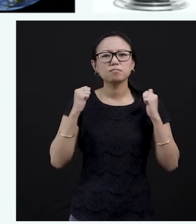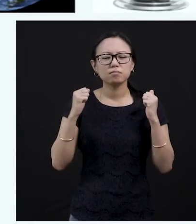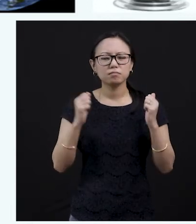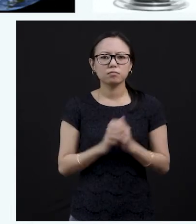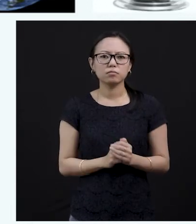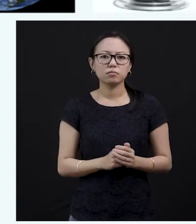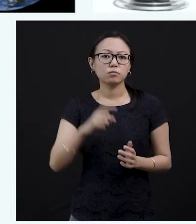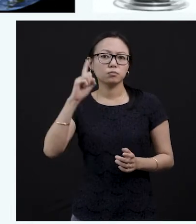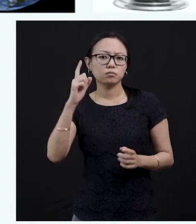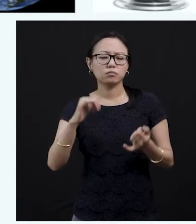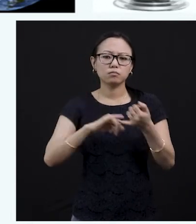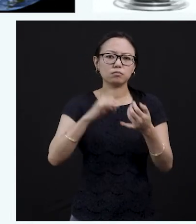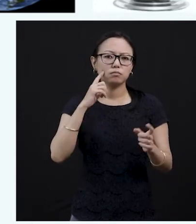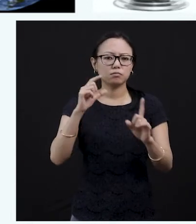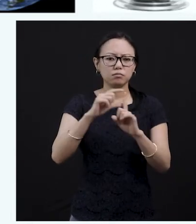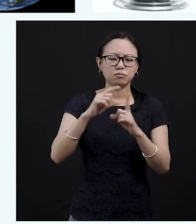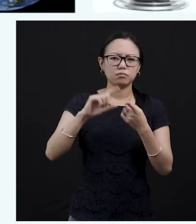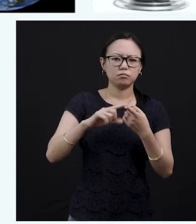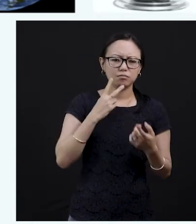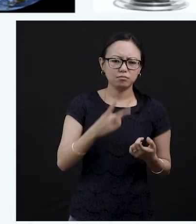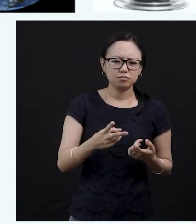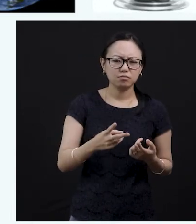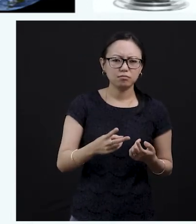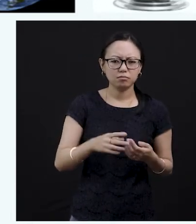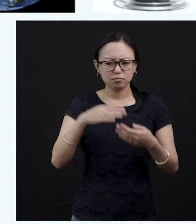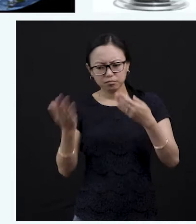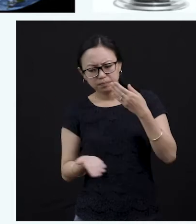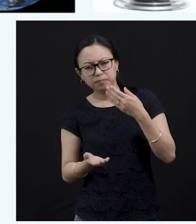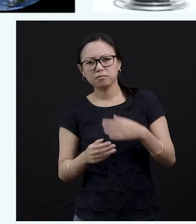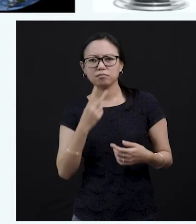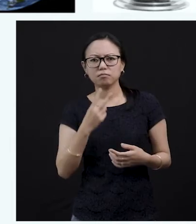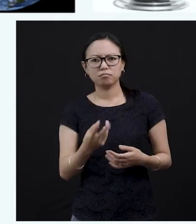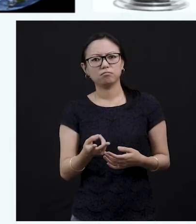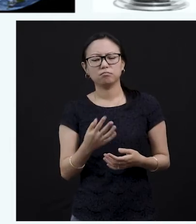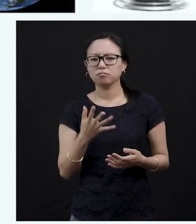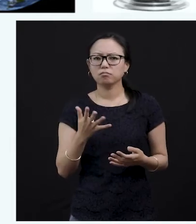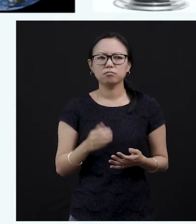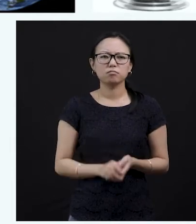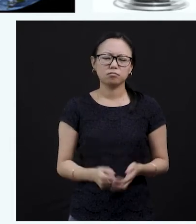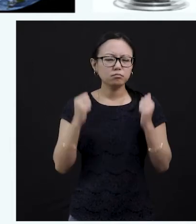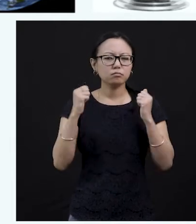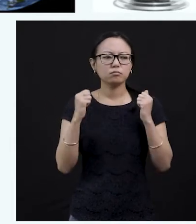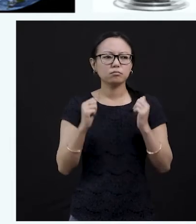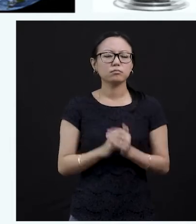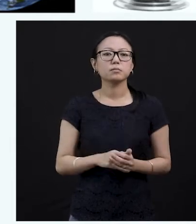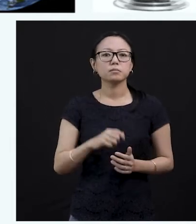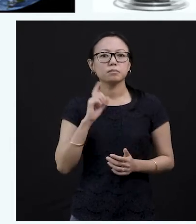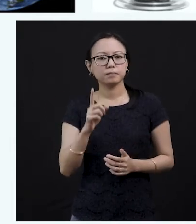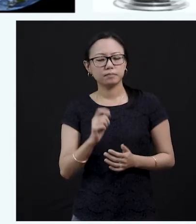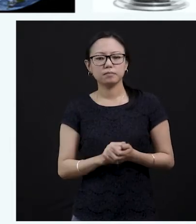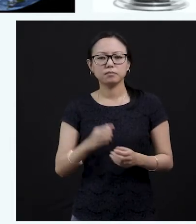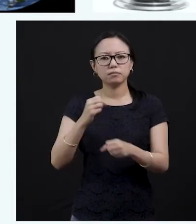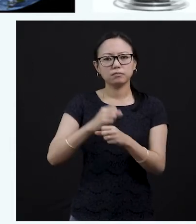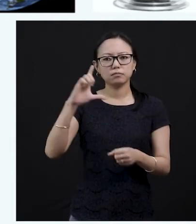It's not like a map of India, right? Where we can see everything on one side. But we need a globe for explanation